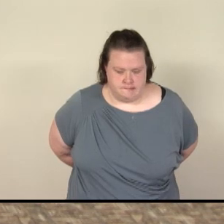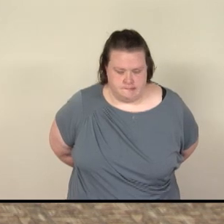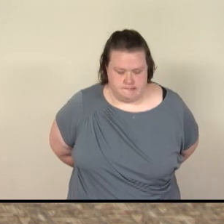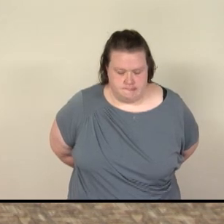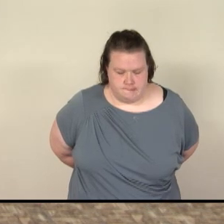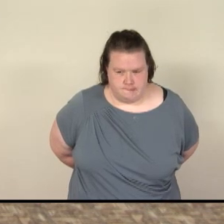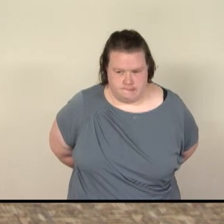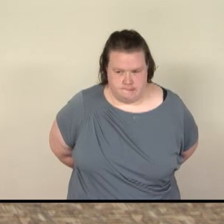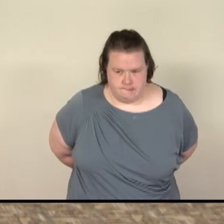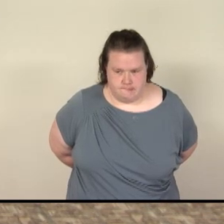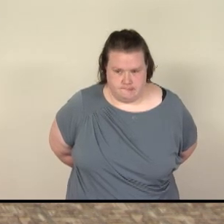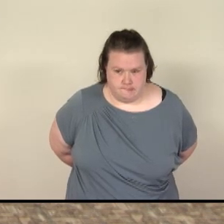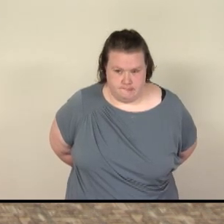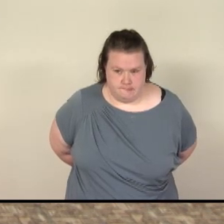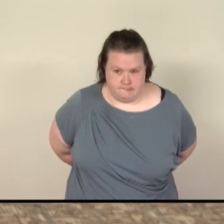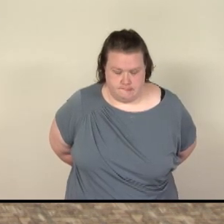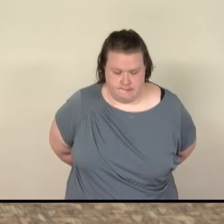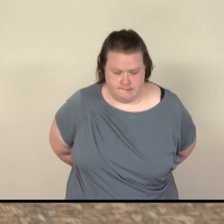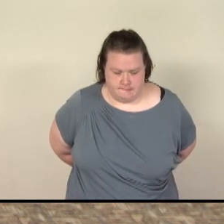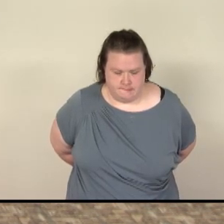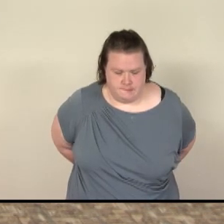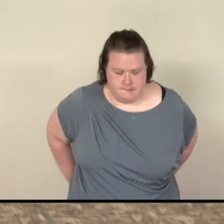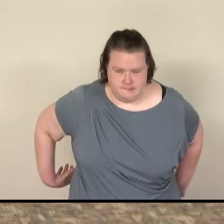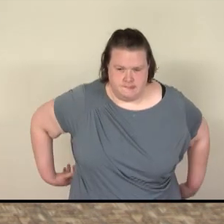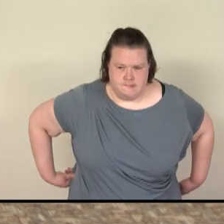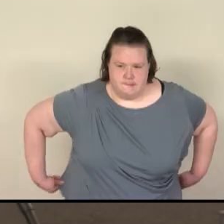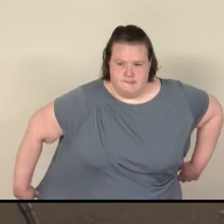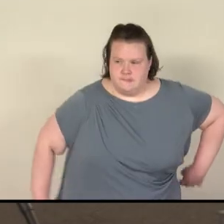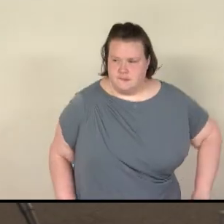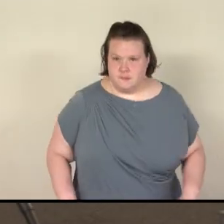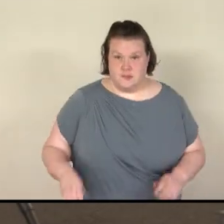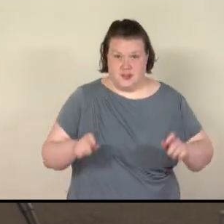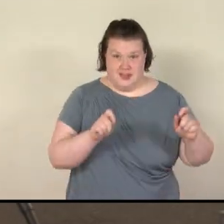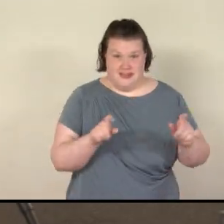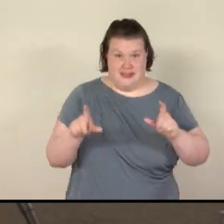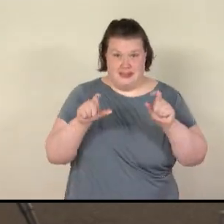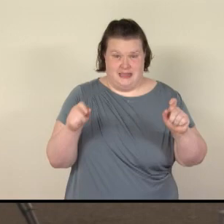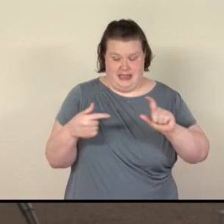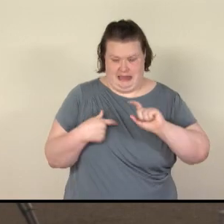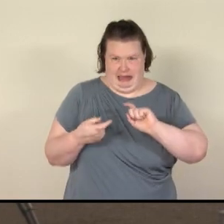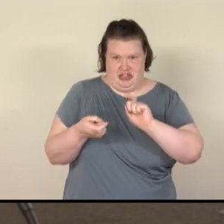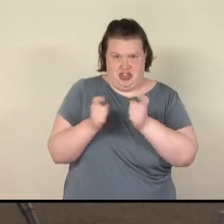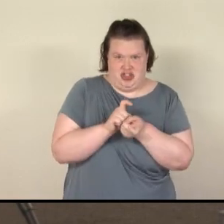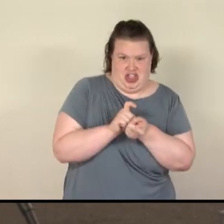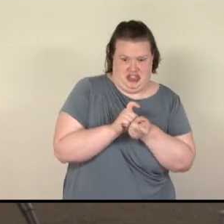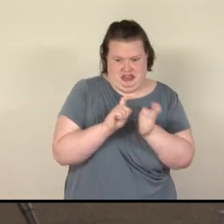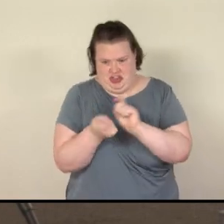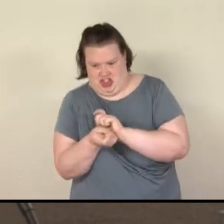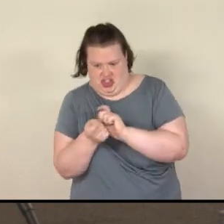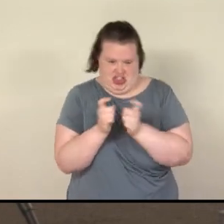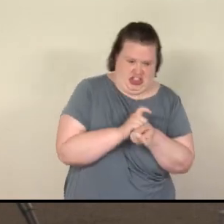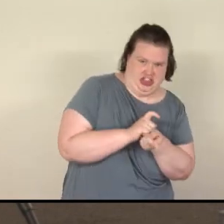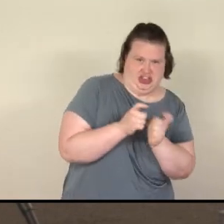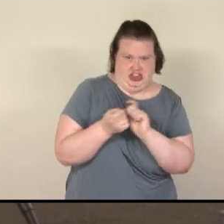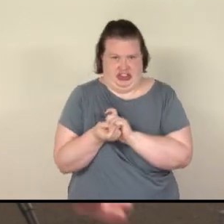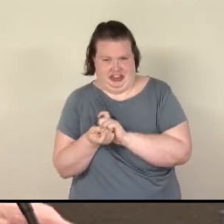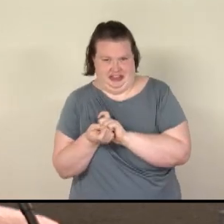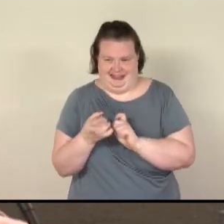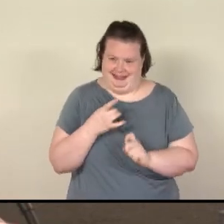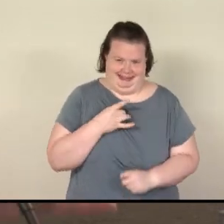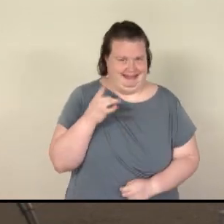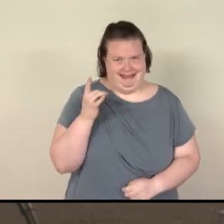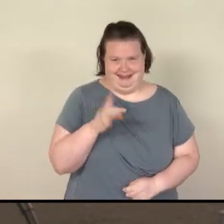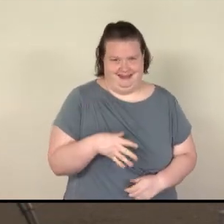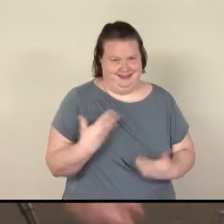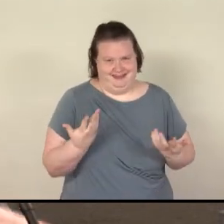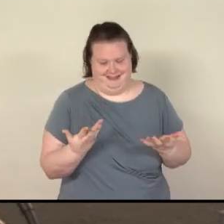Okay, I'm going to kind of go out of order here because I reordered these slides, I don't know, probably 5 times. I still don't like the order of them,